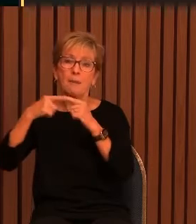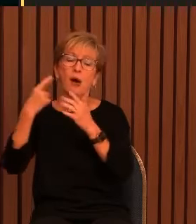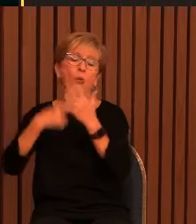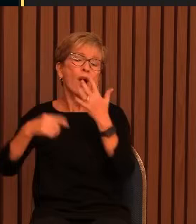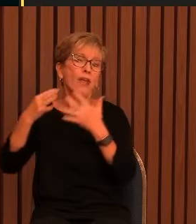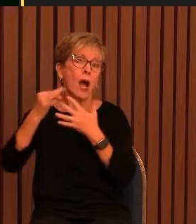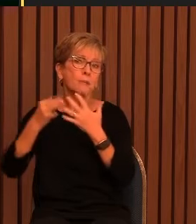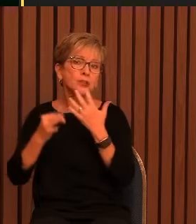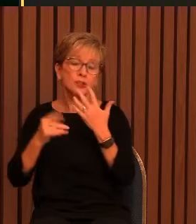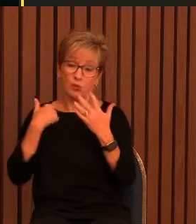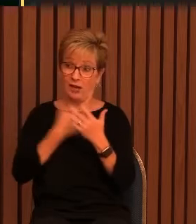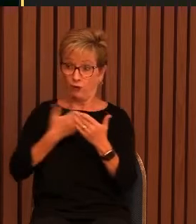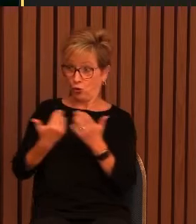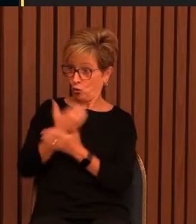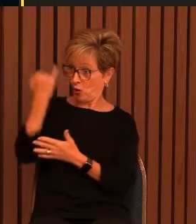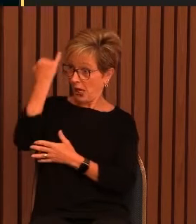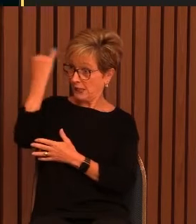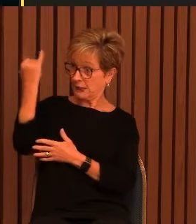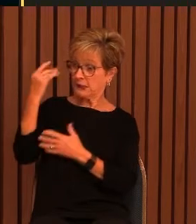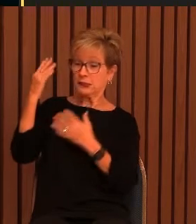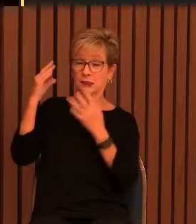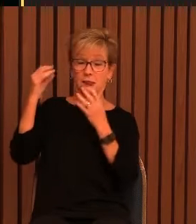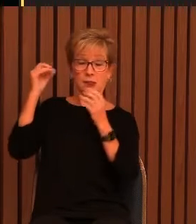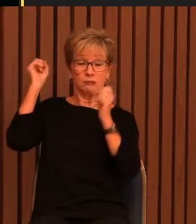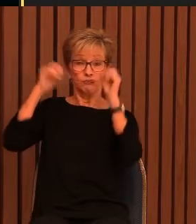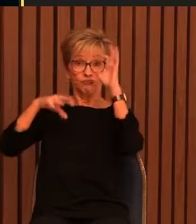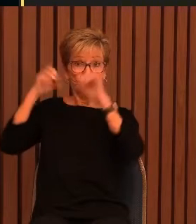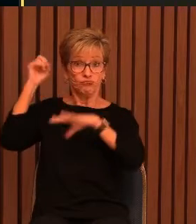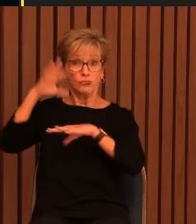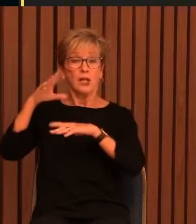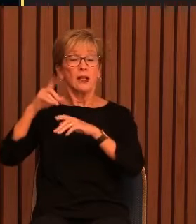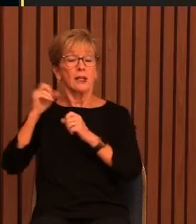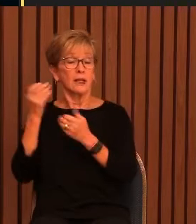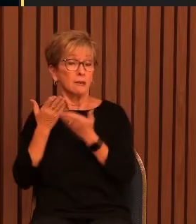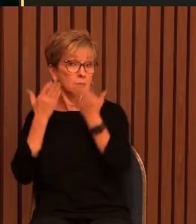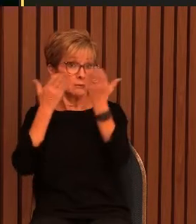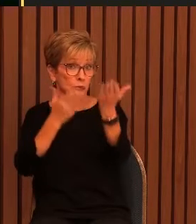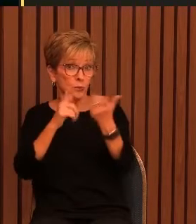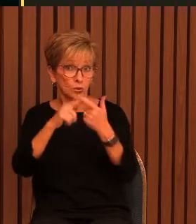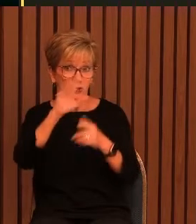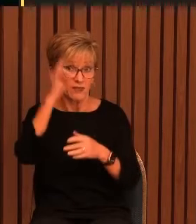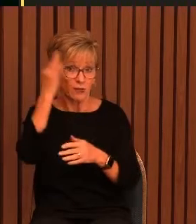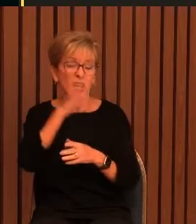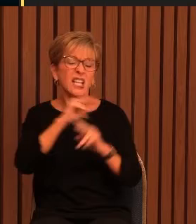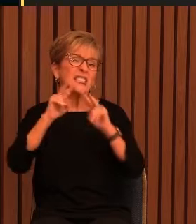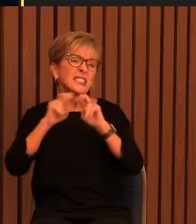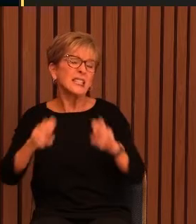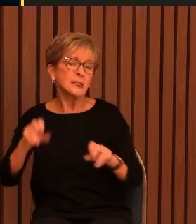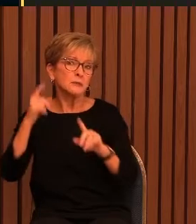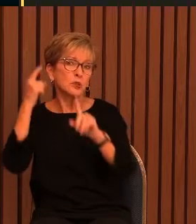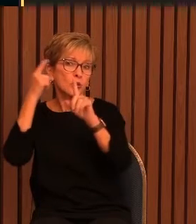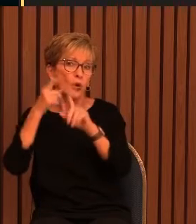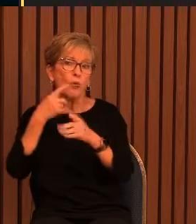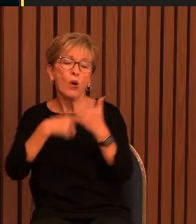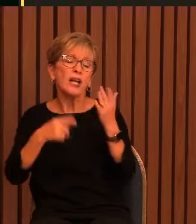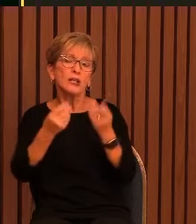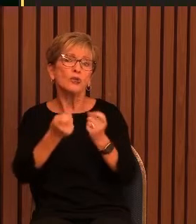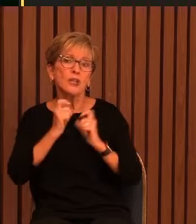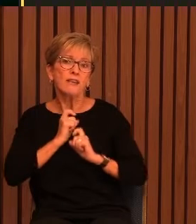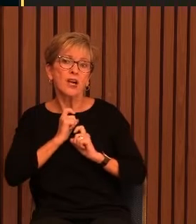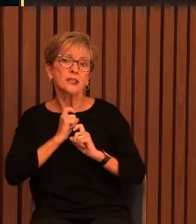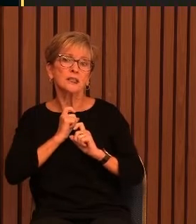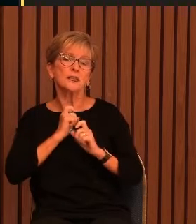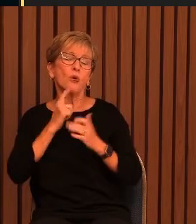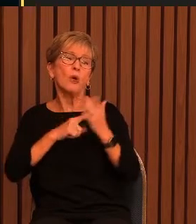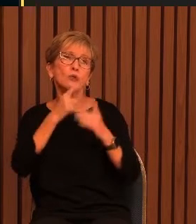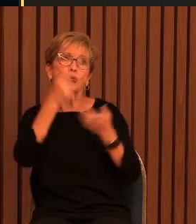us. We have these new ideas and things that we would like to pursue in the assessment world. What can you get us waivers for?